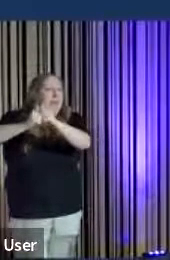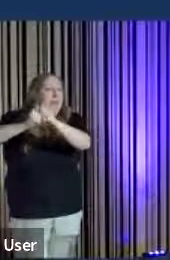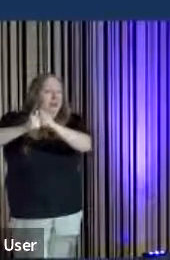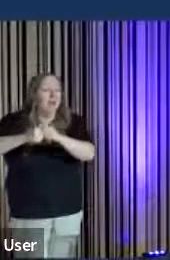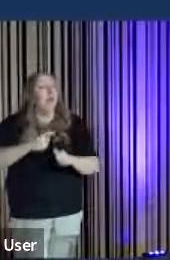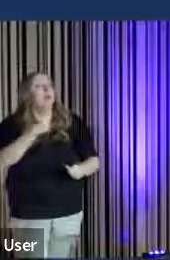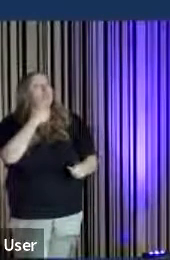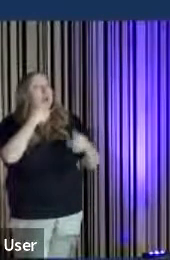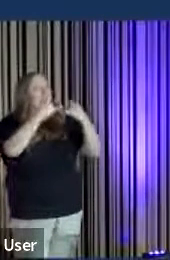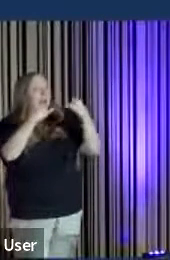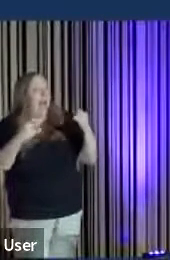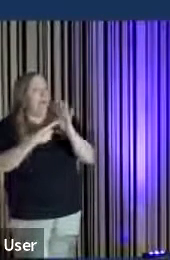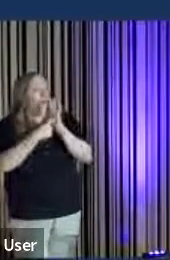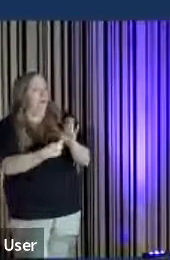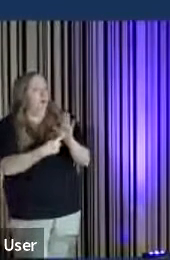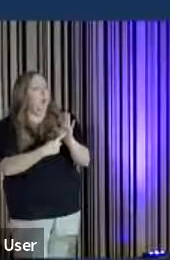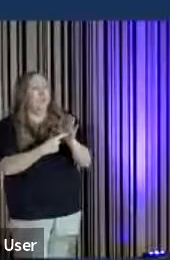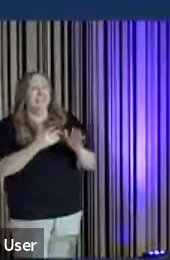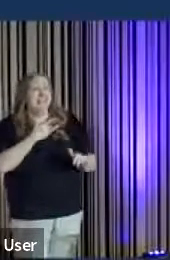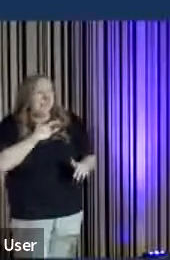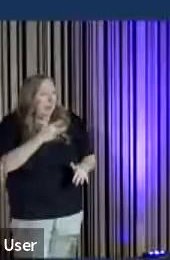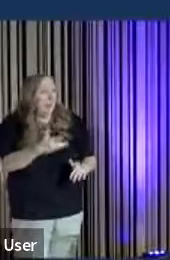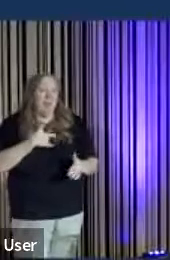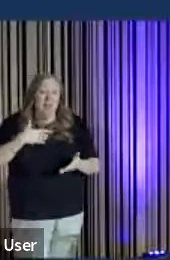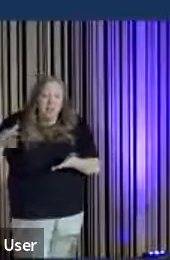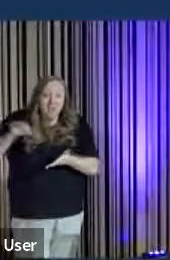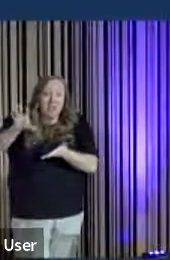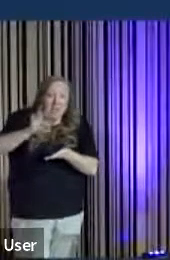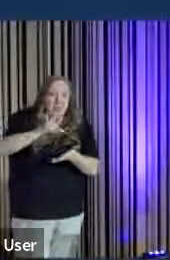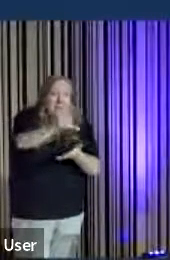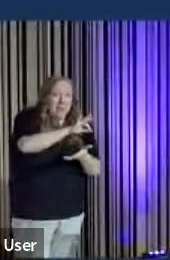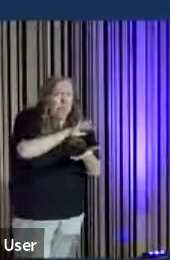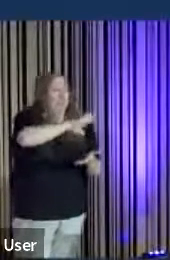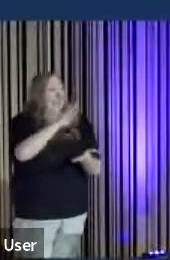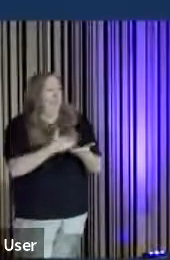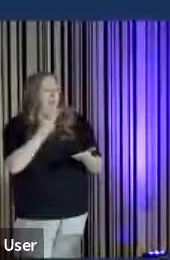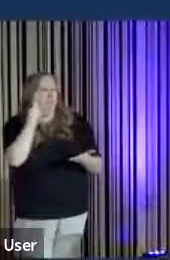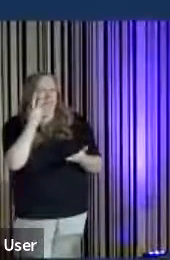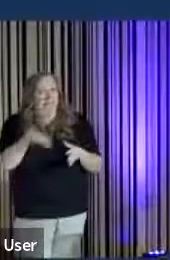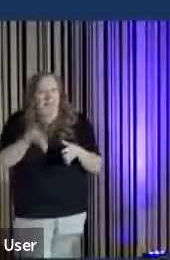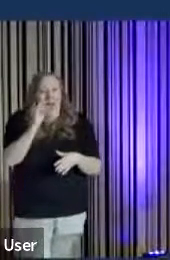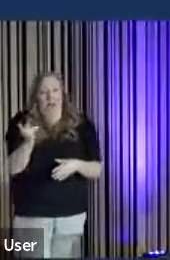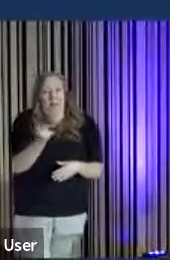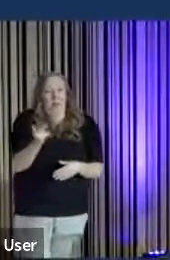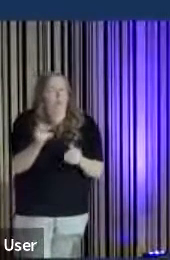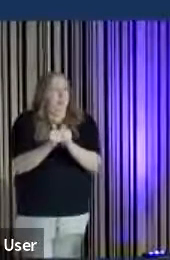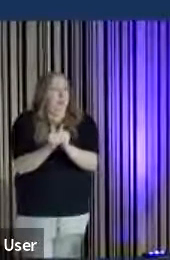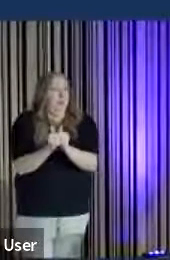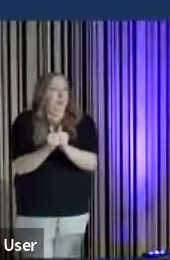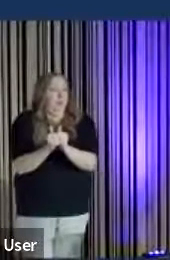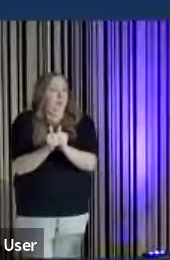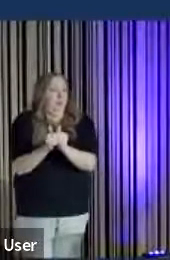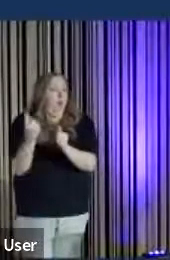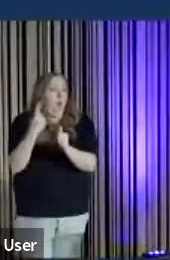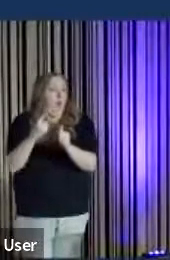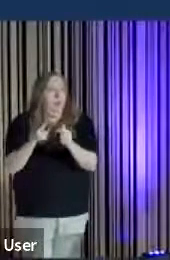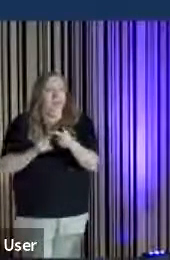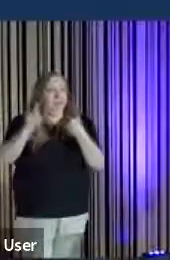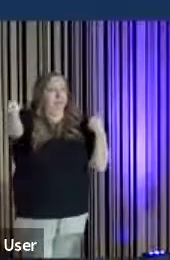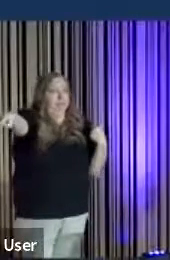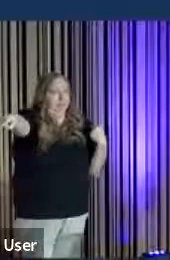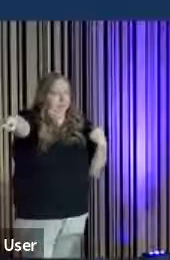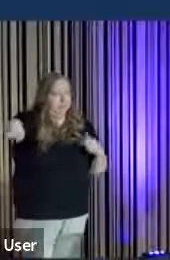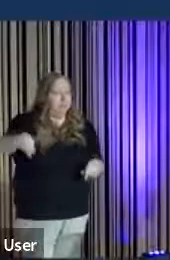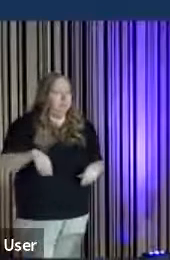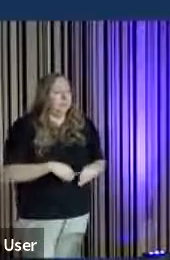found together in our multiple samples, okay? So we can begin here to define, you know, some organisms that are